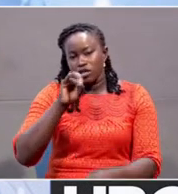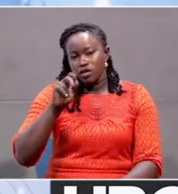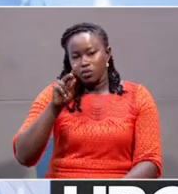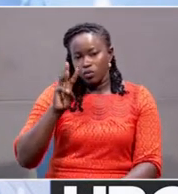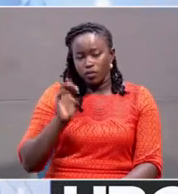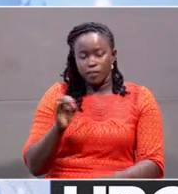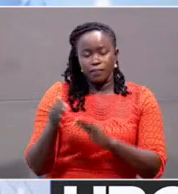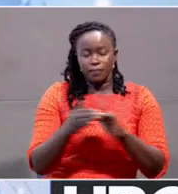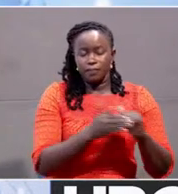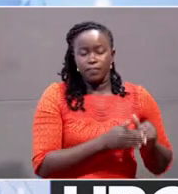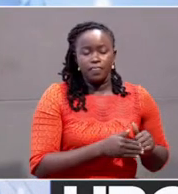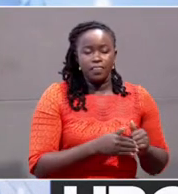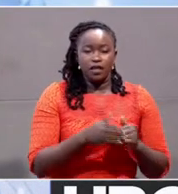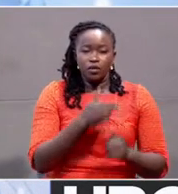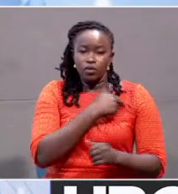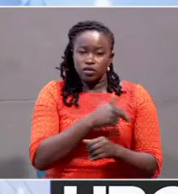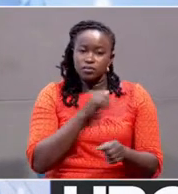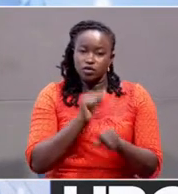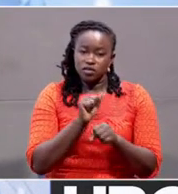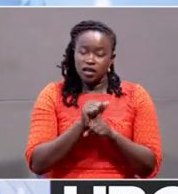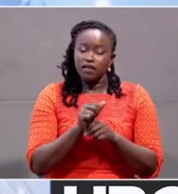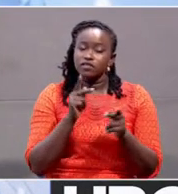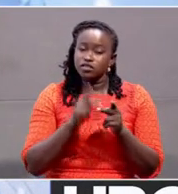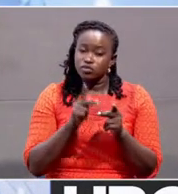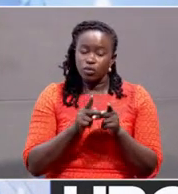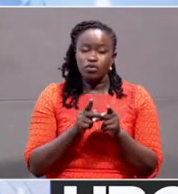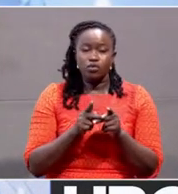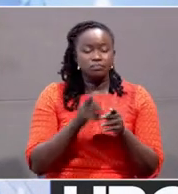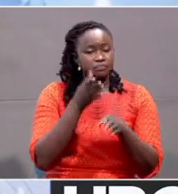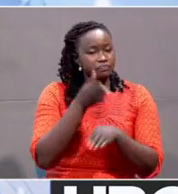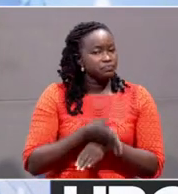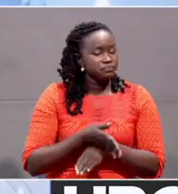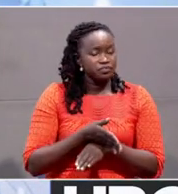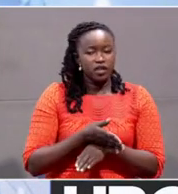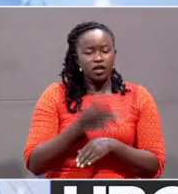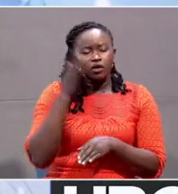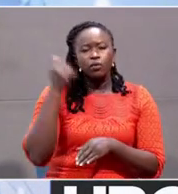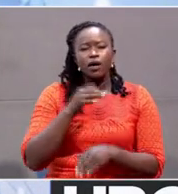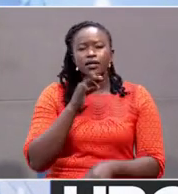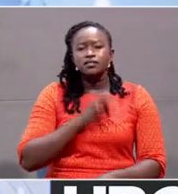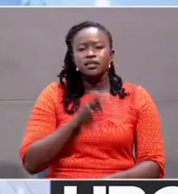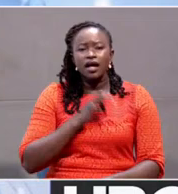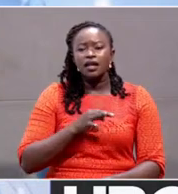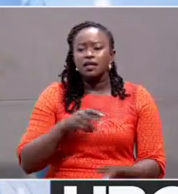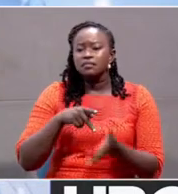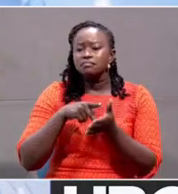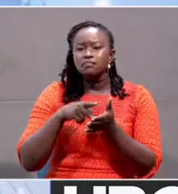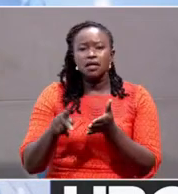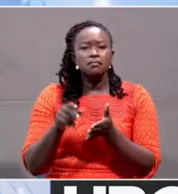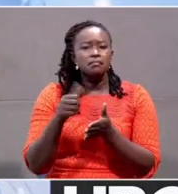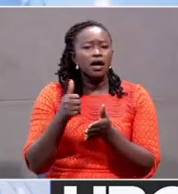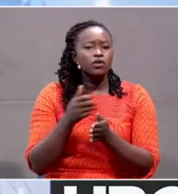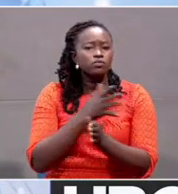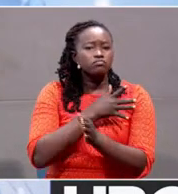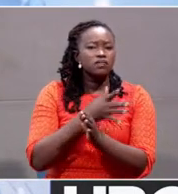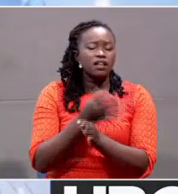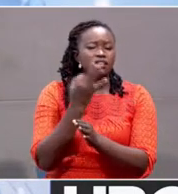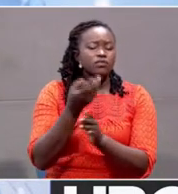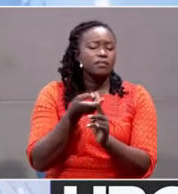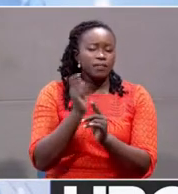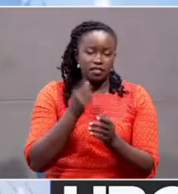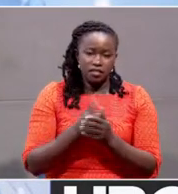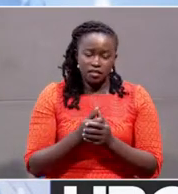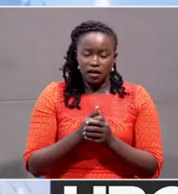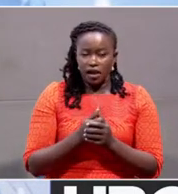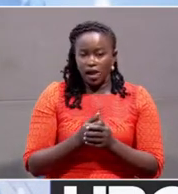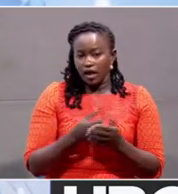in Kisoro District have laid down their tools over alleged delays to pay their salary arrears of 3 months. Under the umbrella body